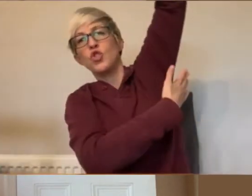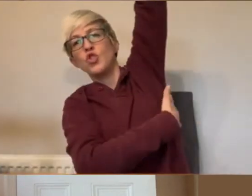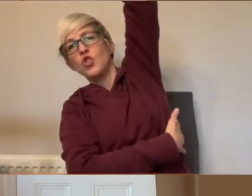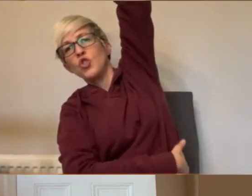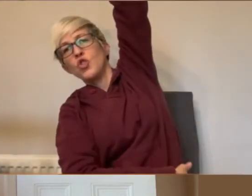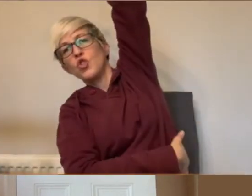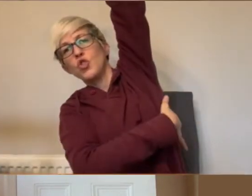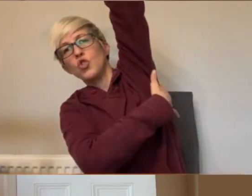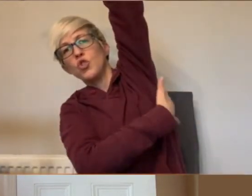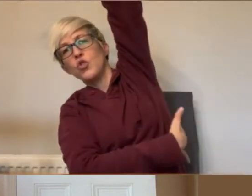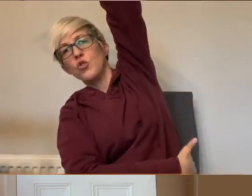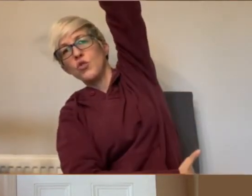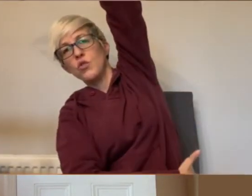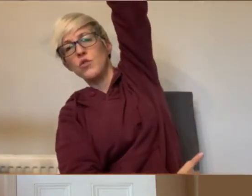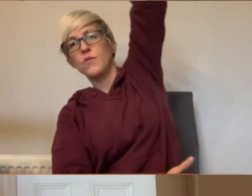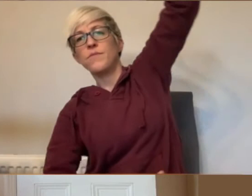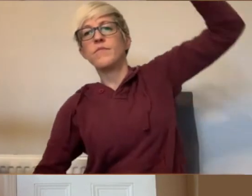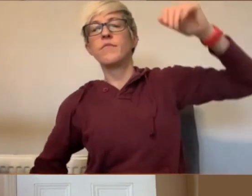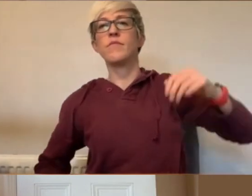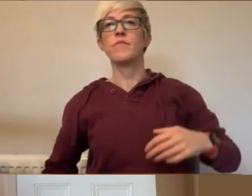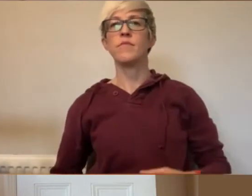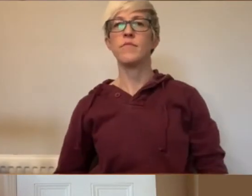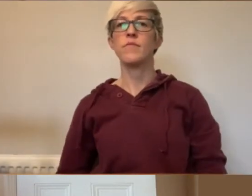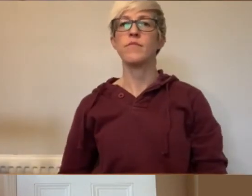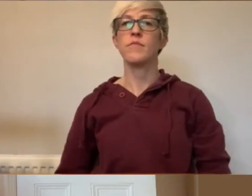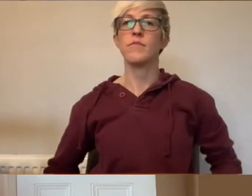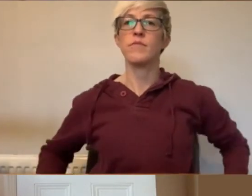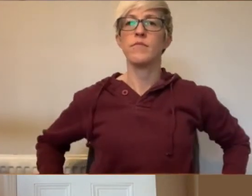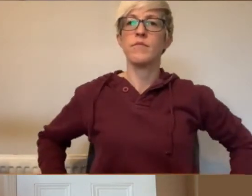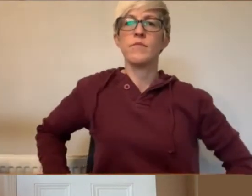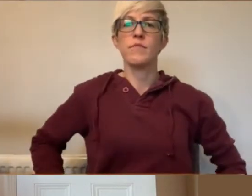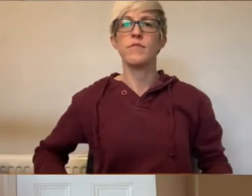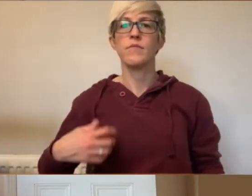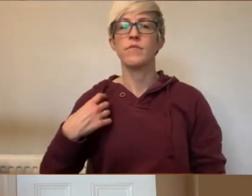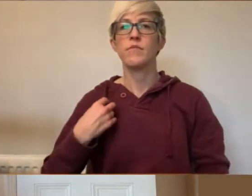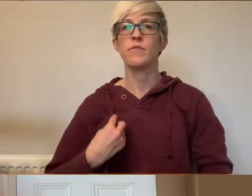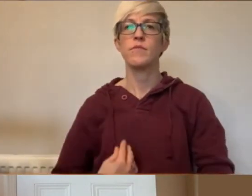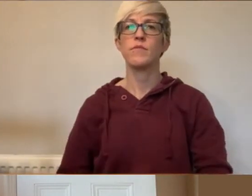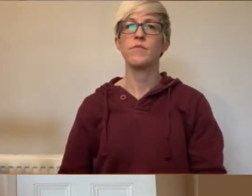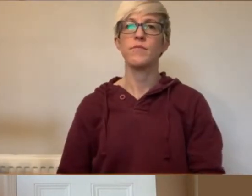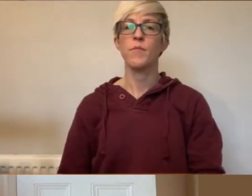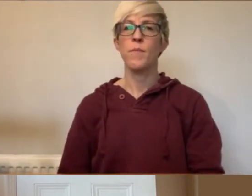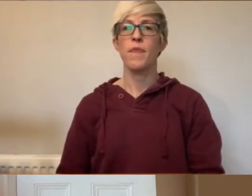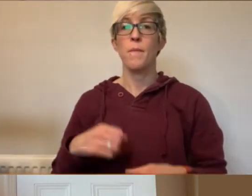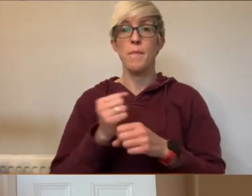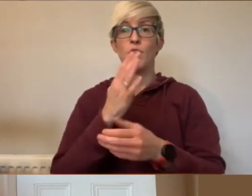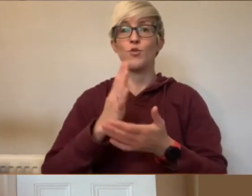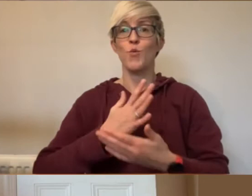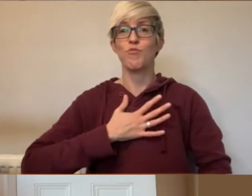Only stretch as far as feels okay and don't forget to breathe.